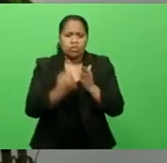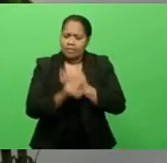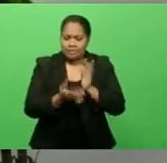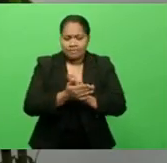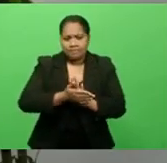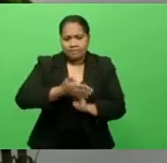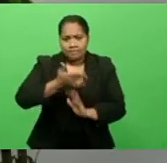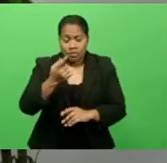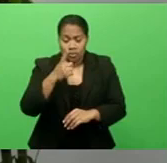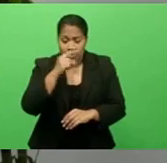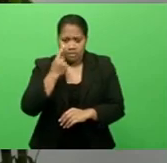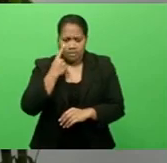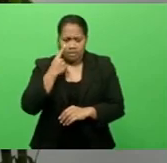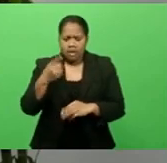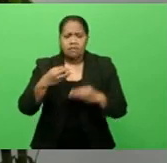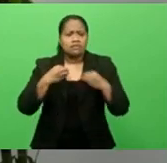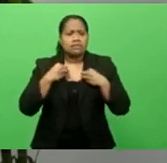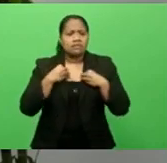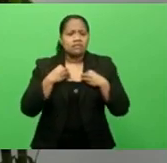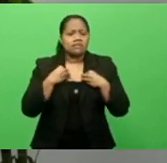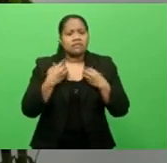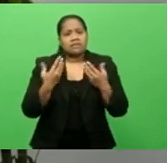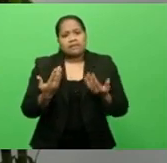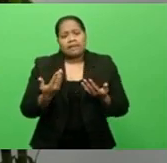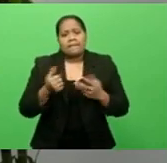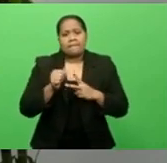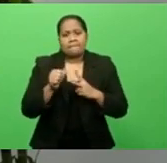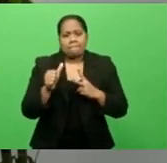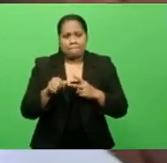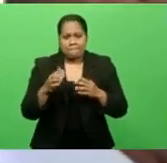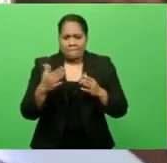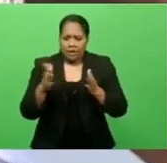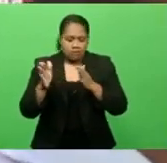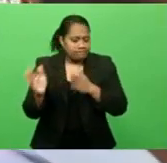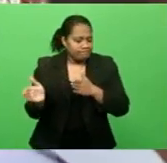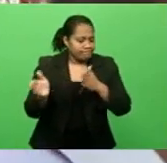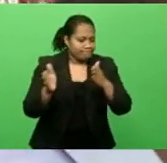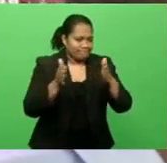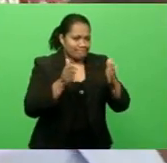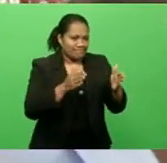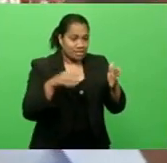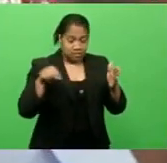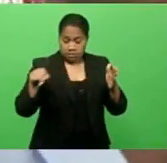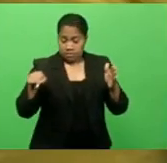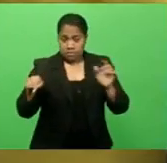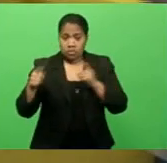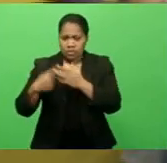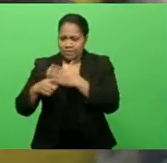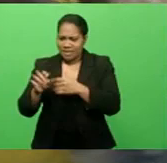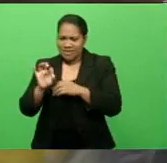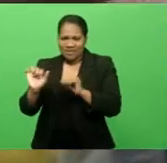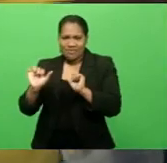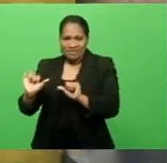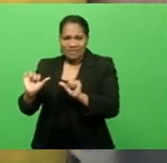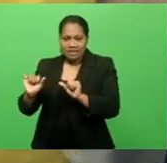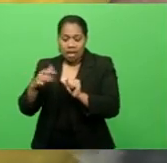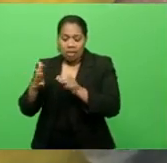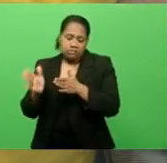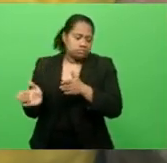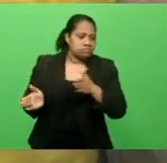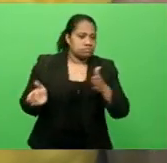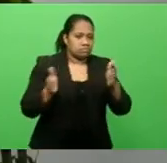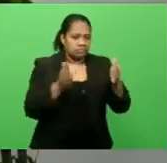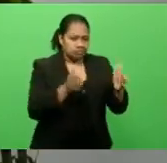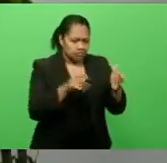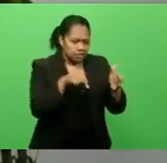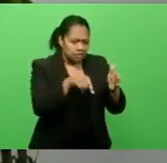paradigm shift where businesses have also moved away from a system of a detection and punishment system to a